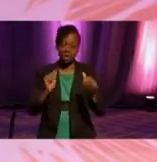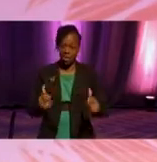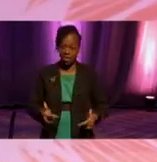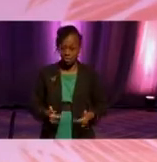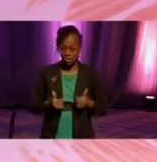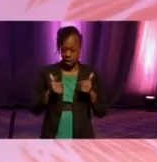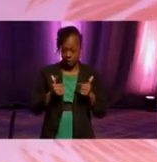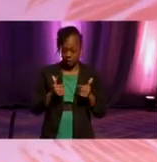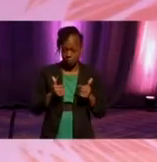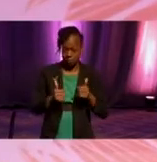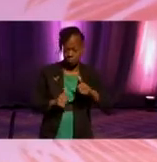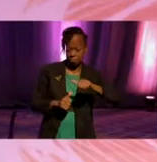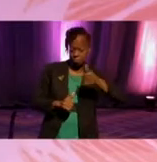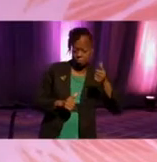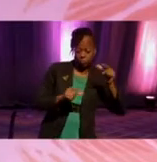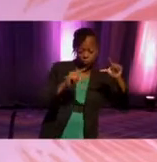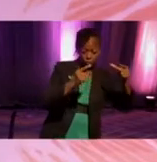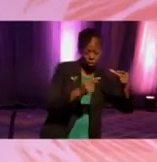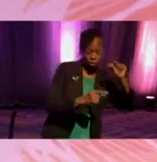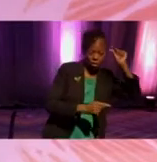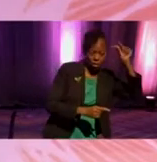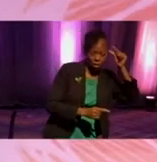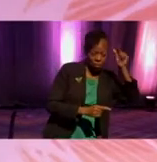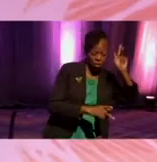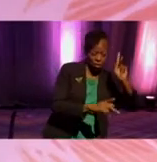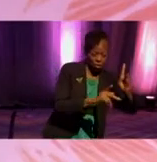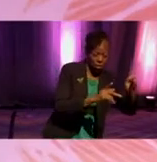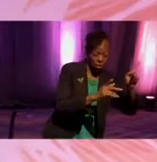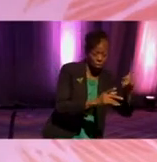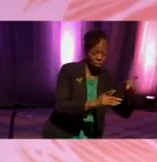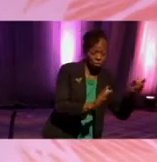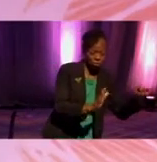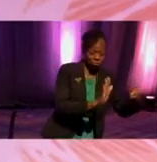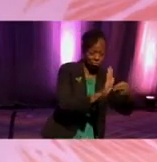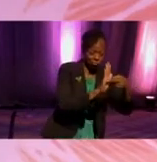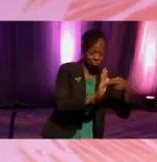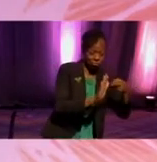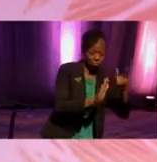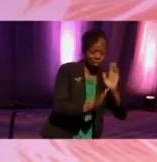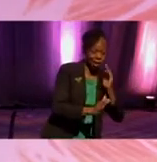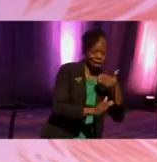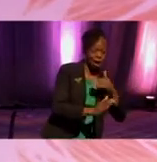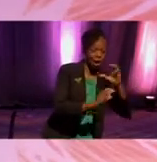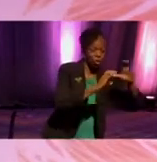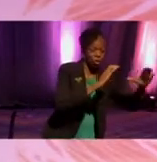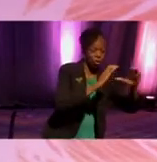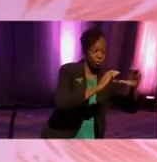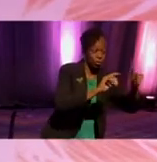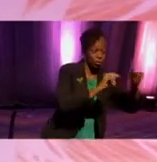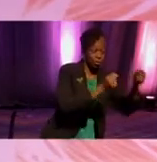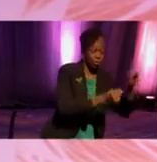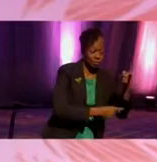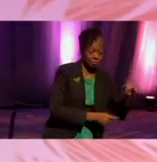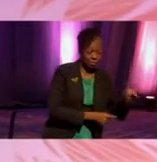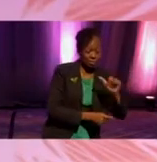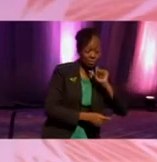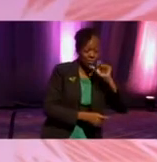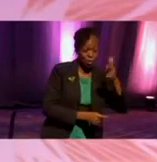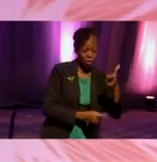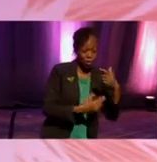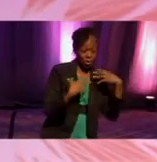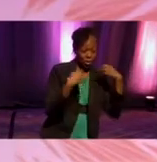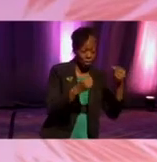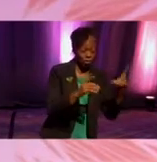group of government folks that I want to highlight and acknowledge is our communications teams, not only in the health